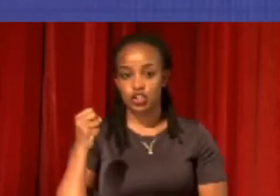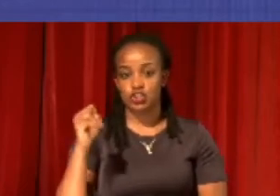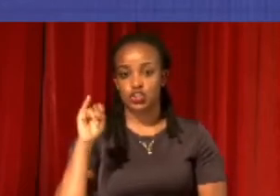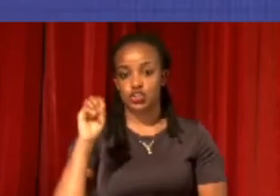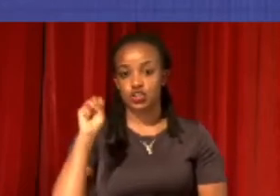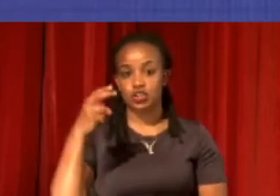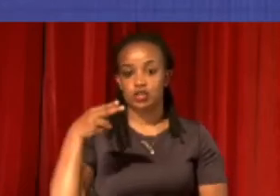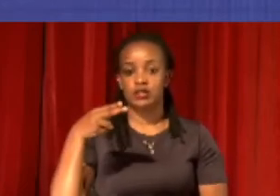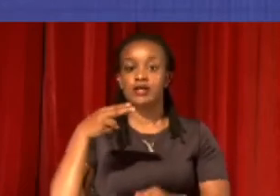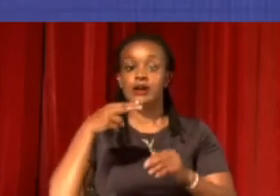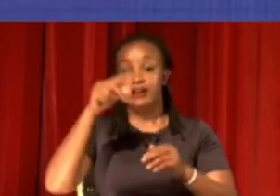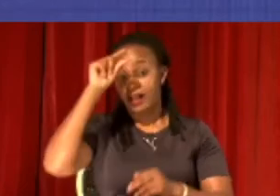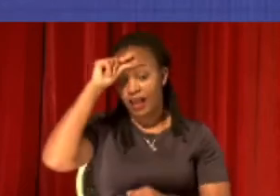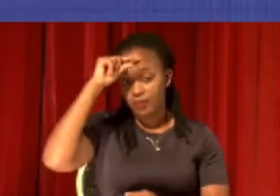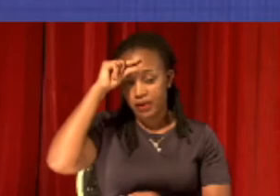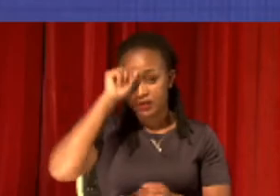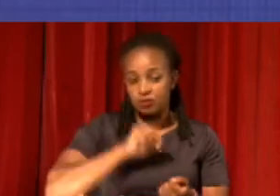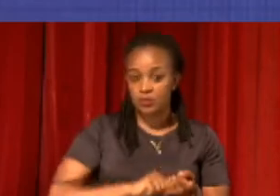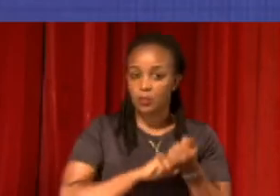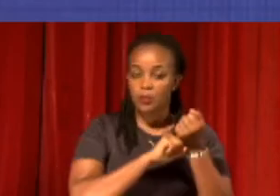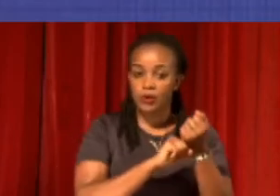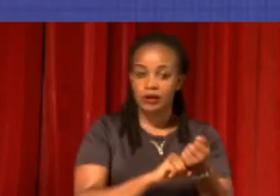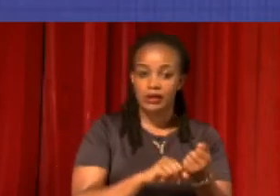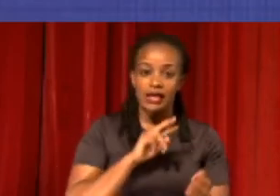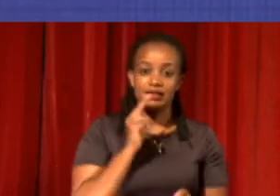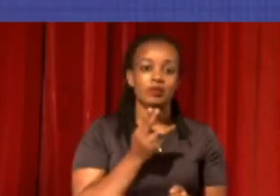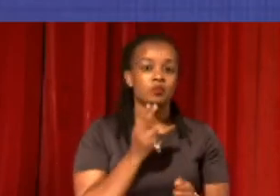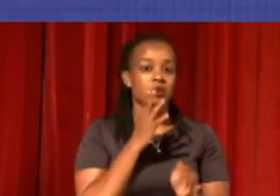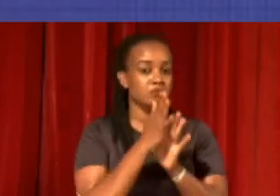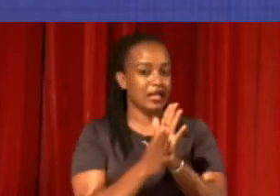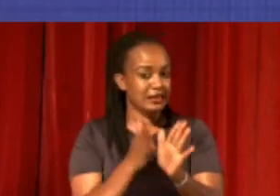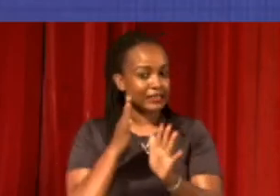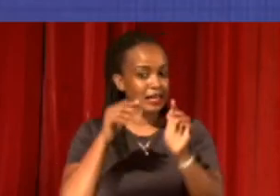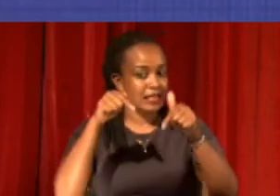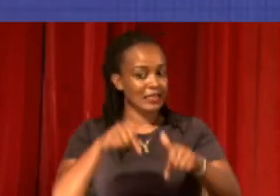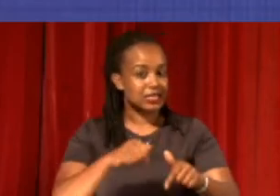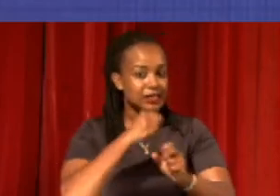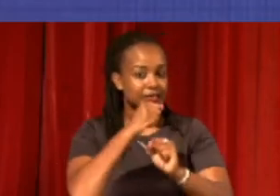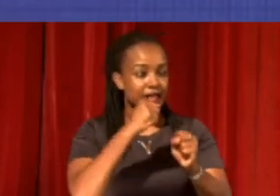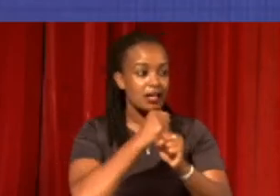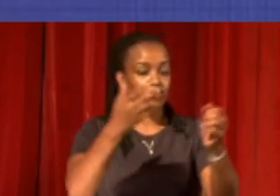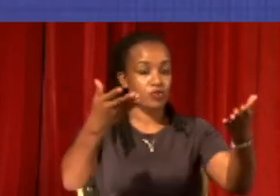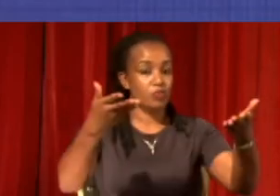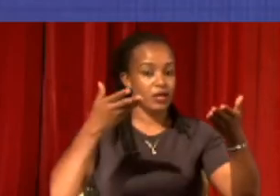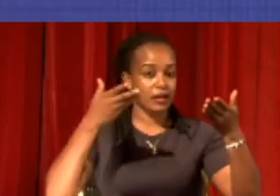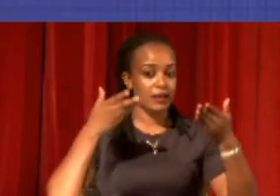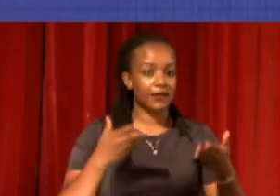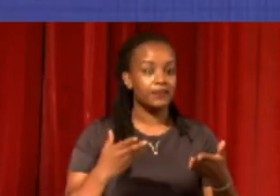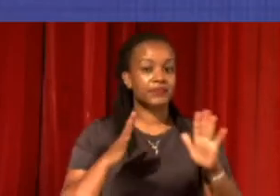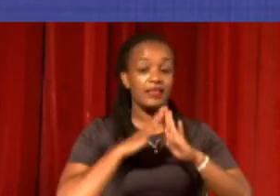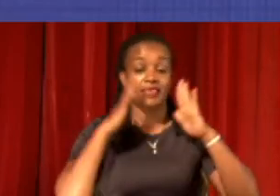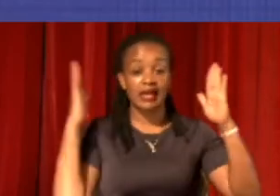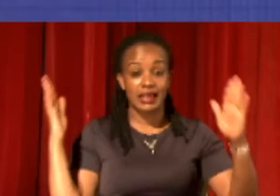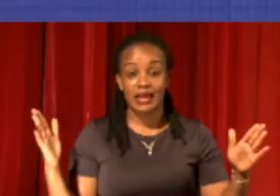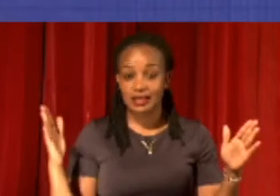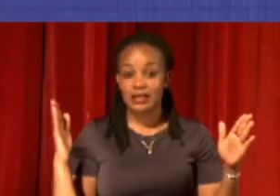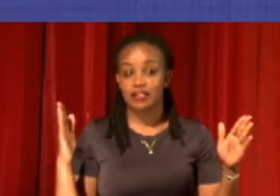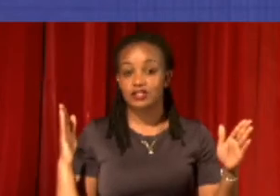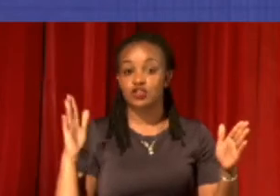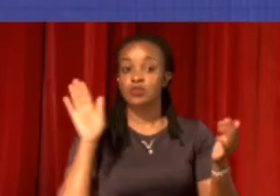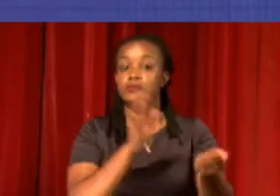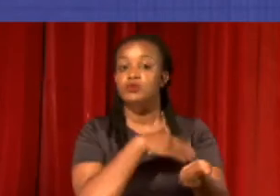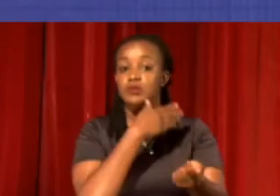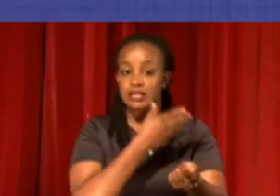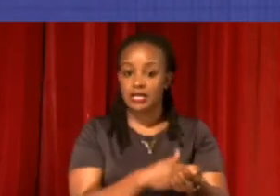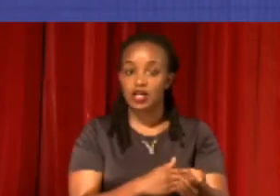have stabilized. Okay. We were planning also this year to bring MIDEM, which is the largest global music community,